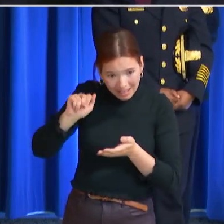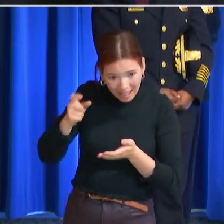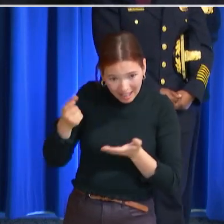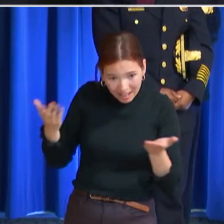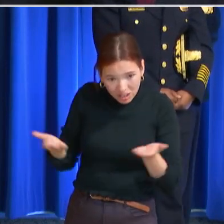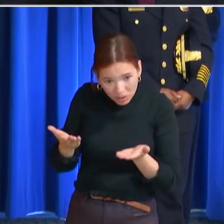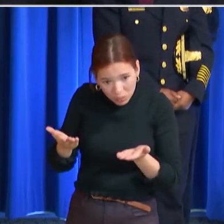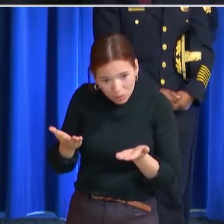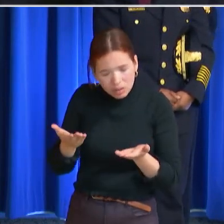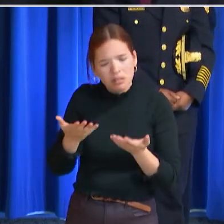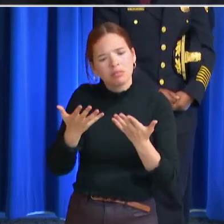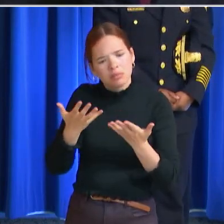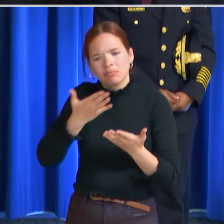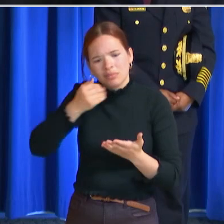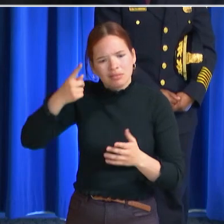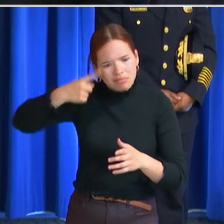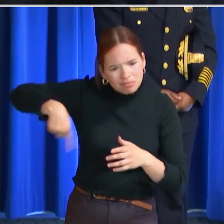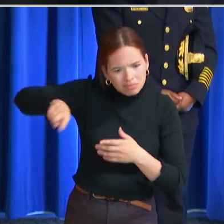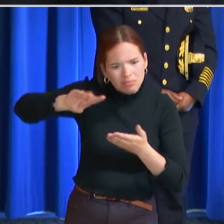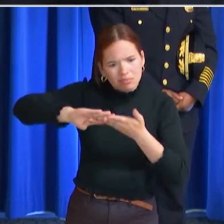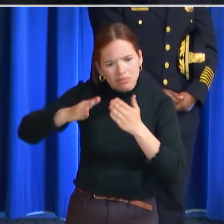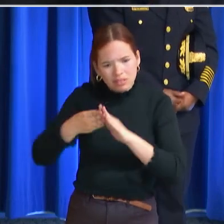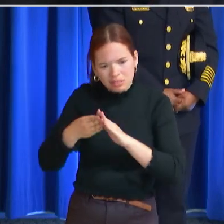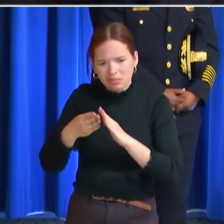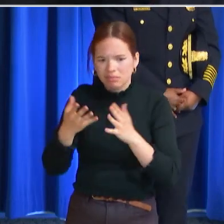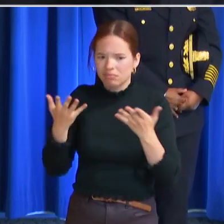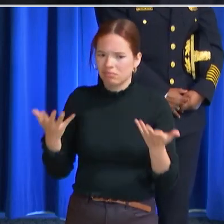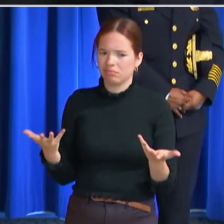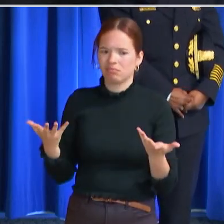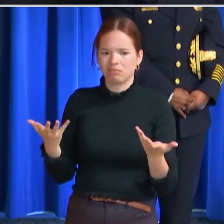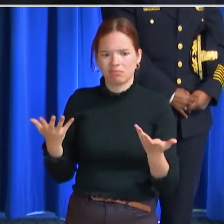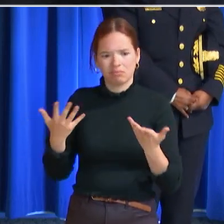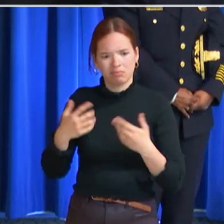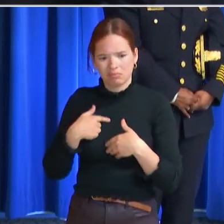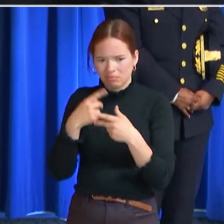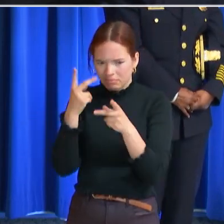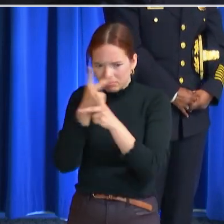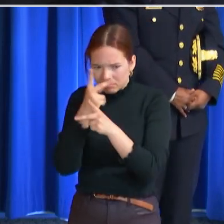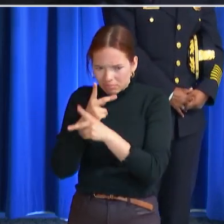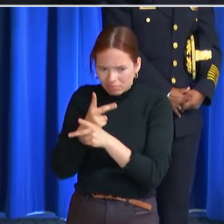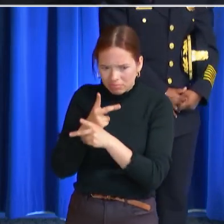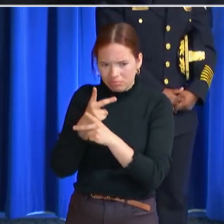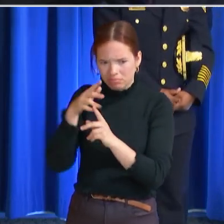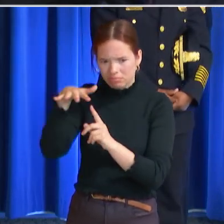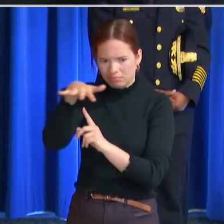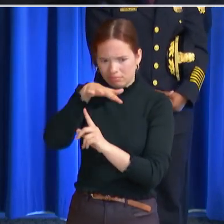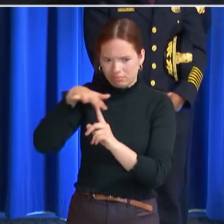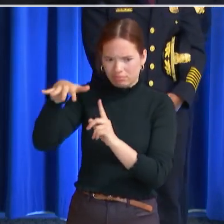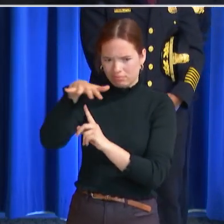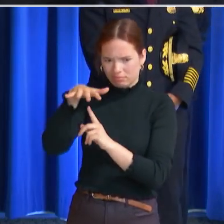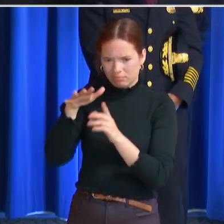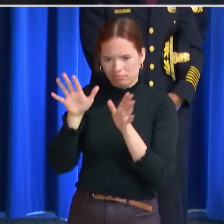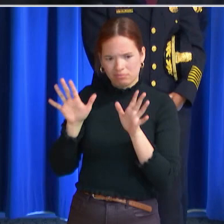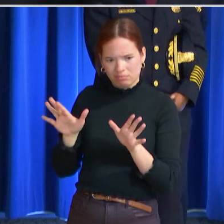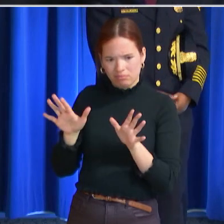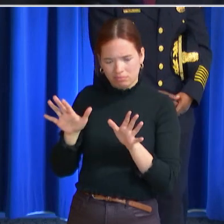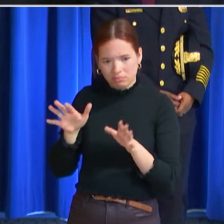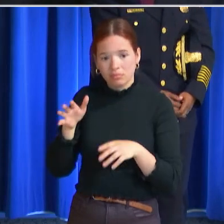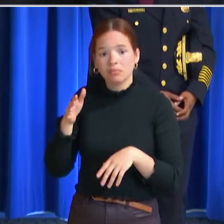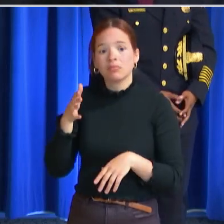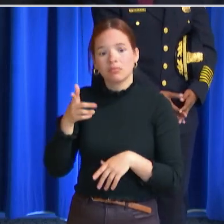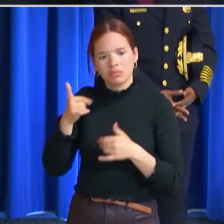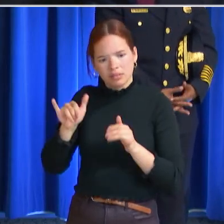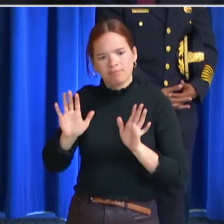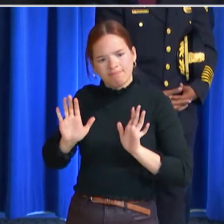our city. So if part of that is correcting our criminal justice ecosystem, and I had something to do with pushing the envelope to do